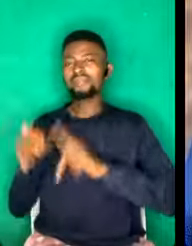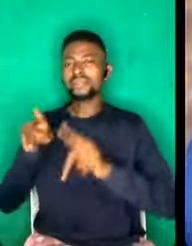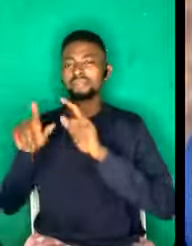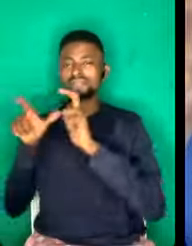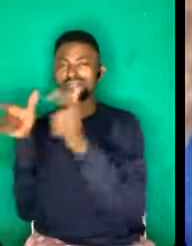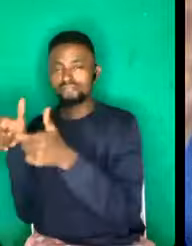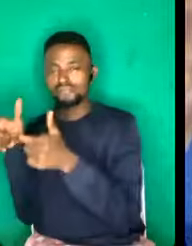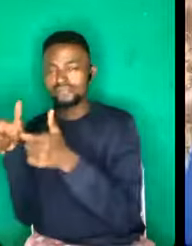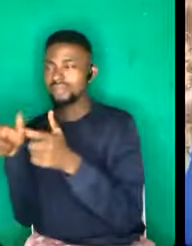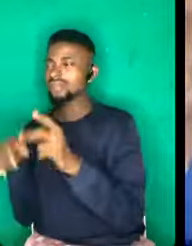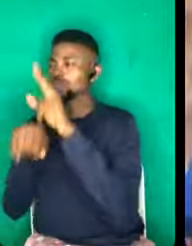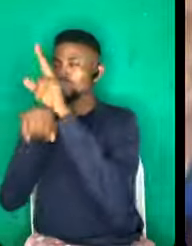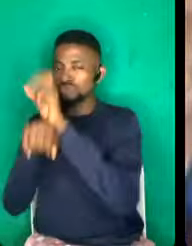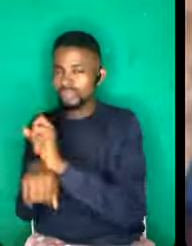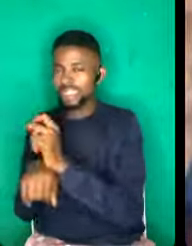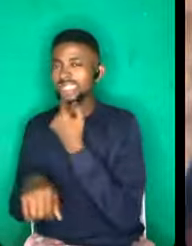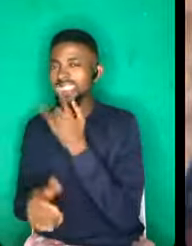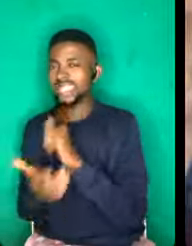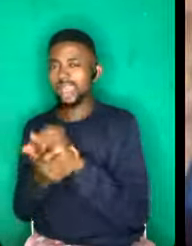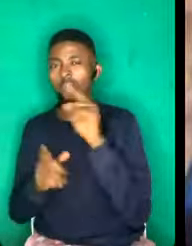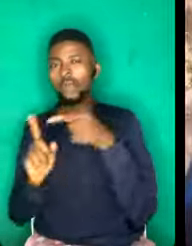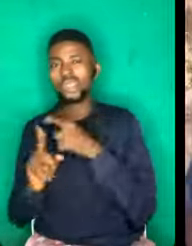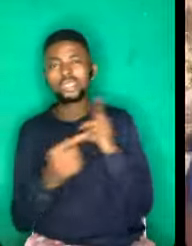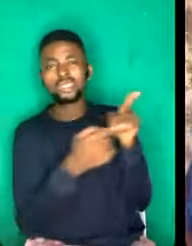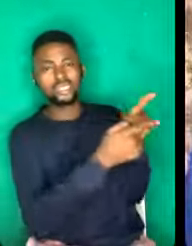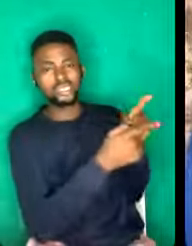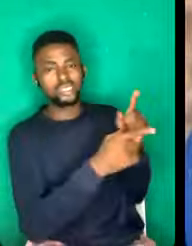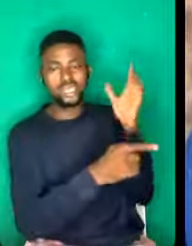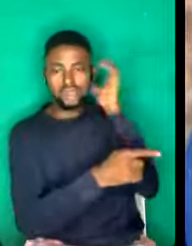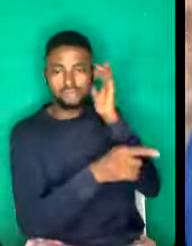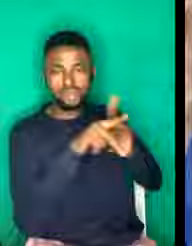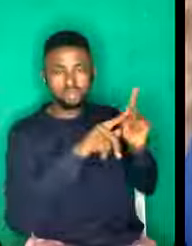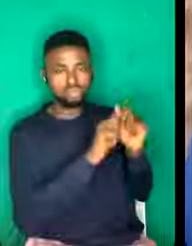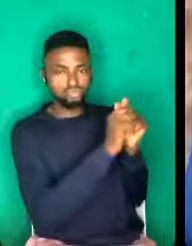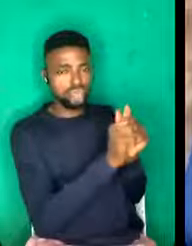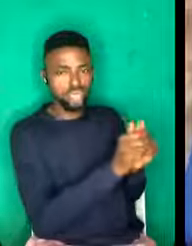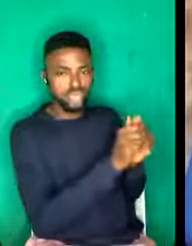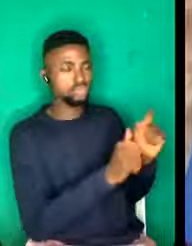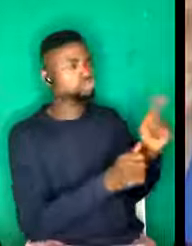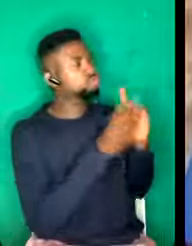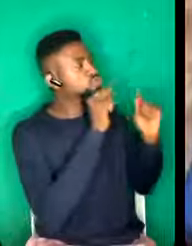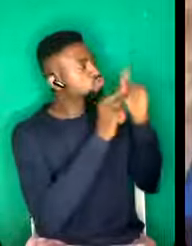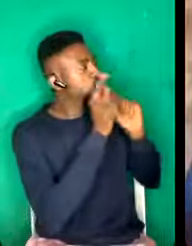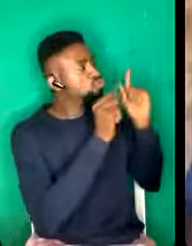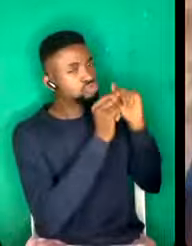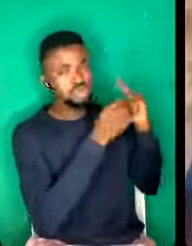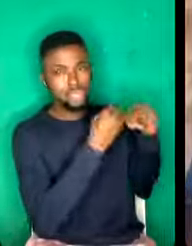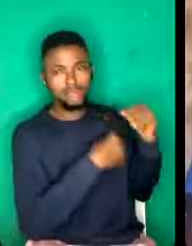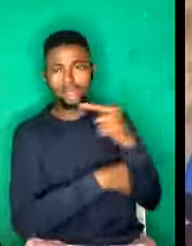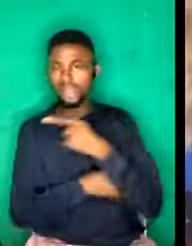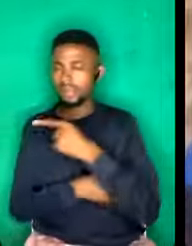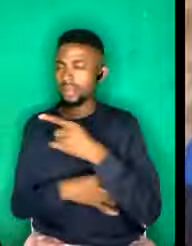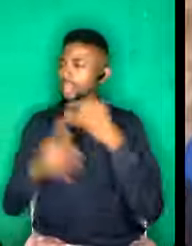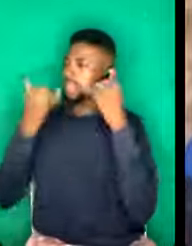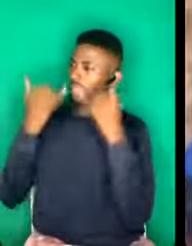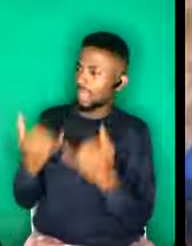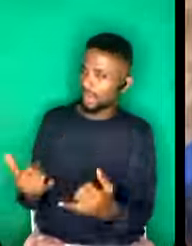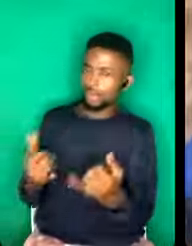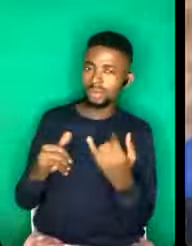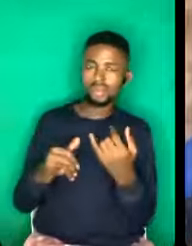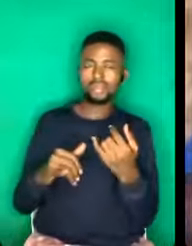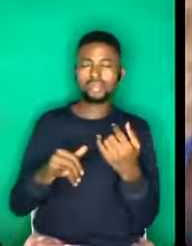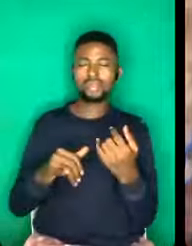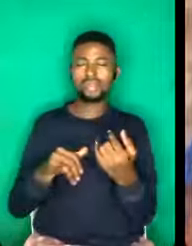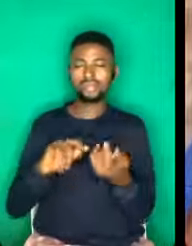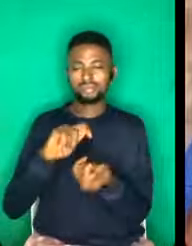that whenever the hearing are together, you are the ones gossiping about them. And now the table is turning. It's really